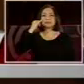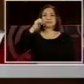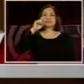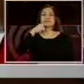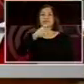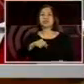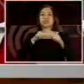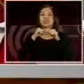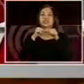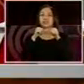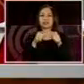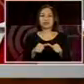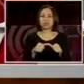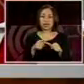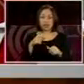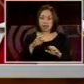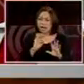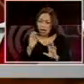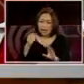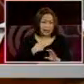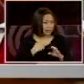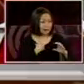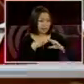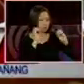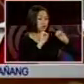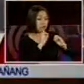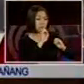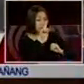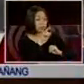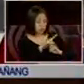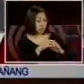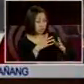I have no more questions. You have no more questions. For now.